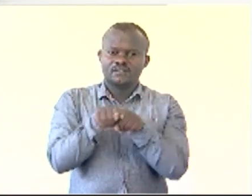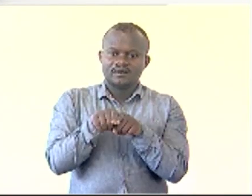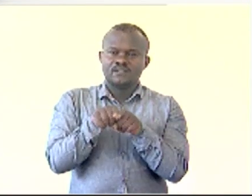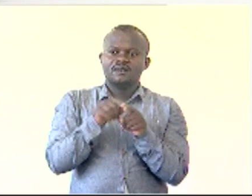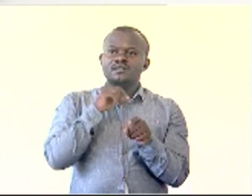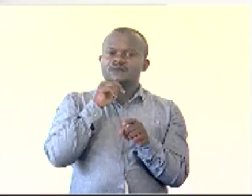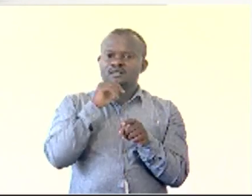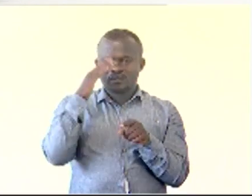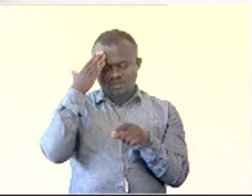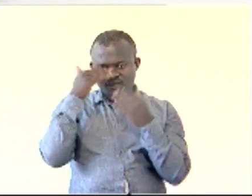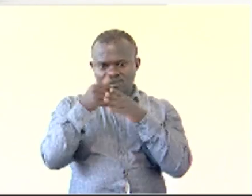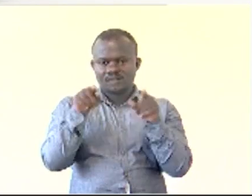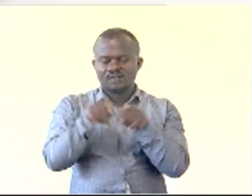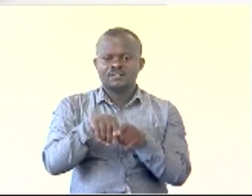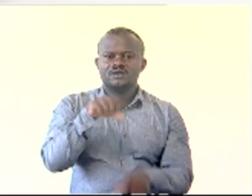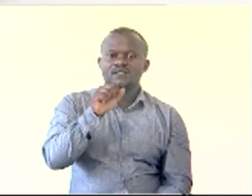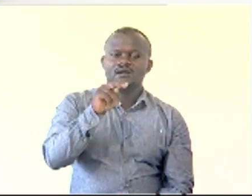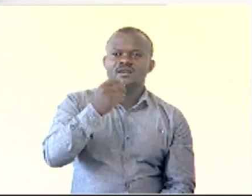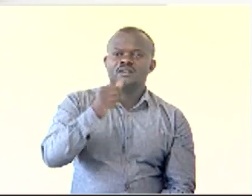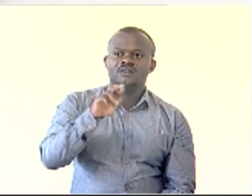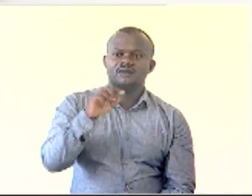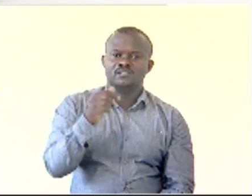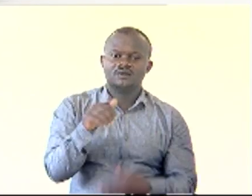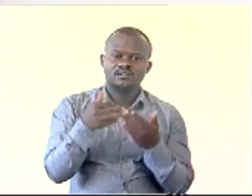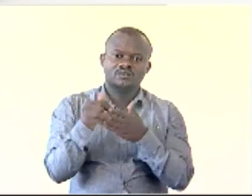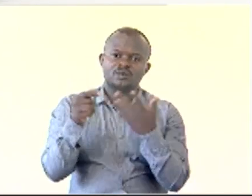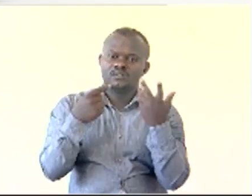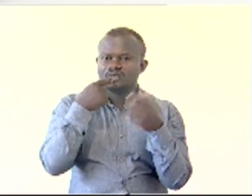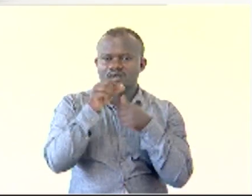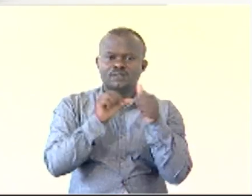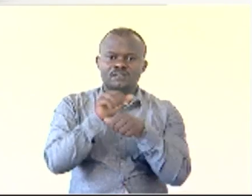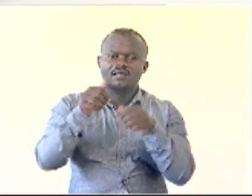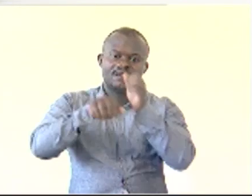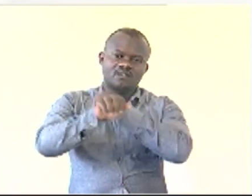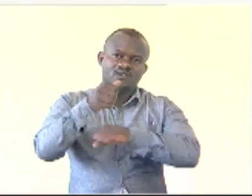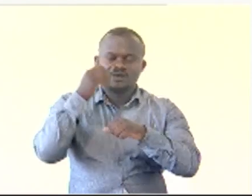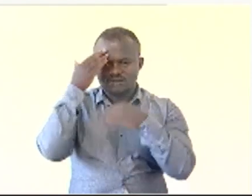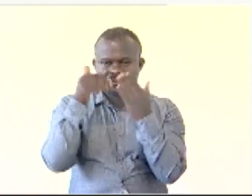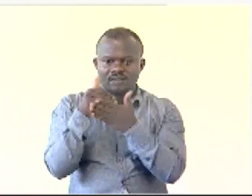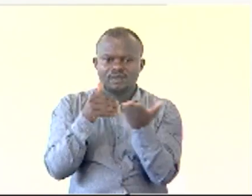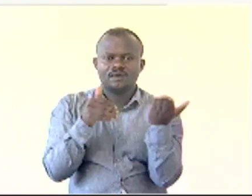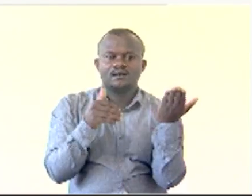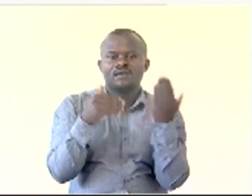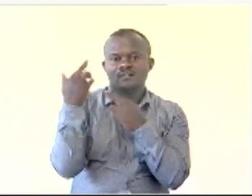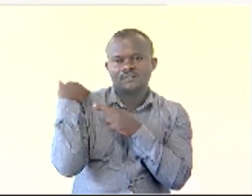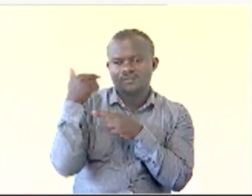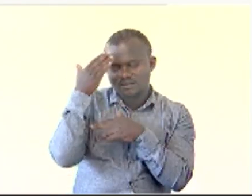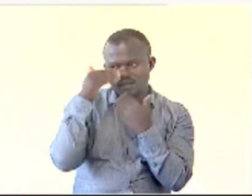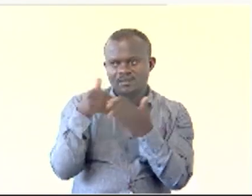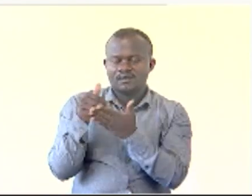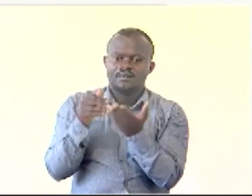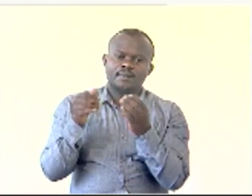as synovial fluid. And we are going to talk about their functions because they are responsible for preventing what you